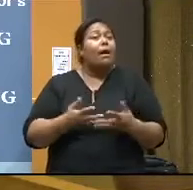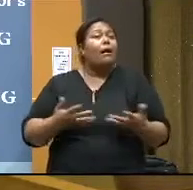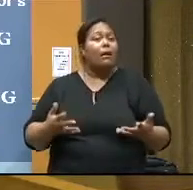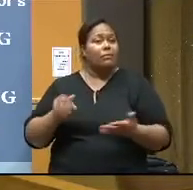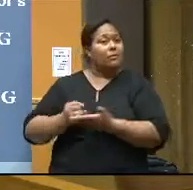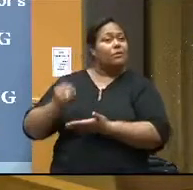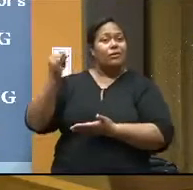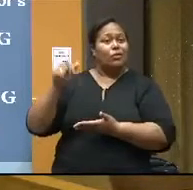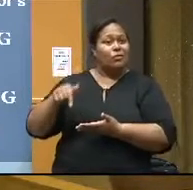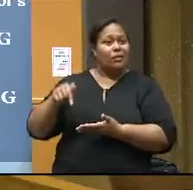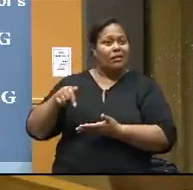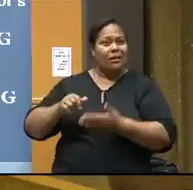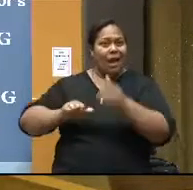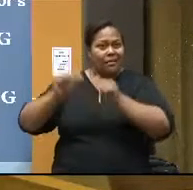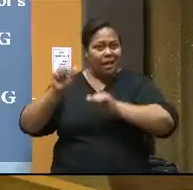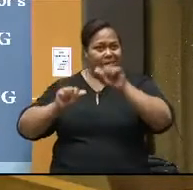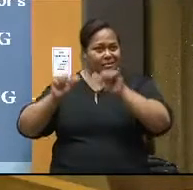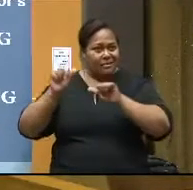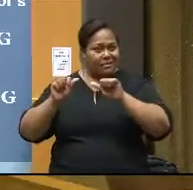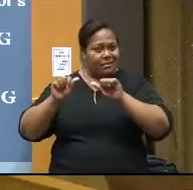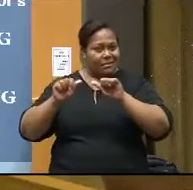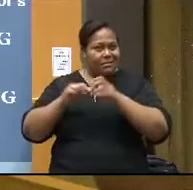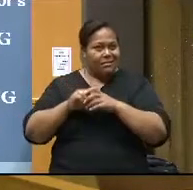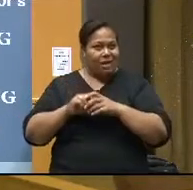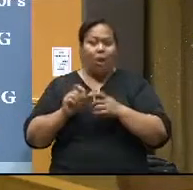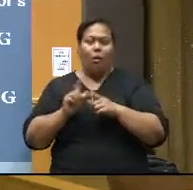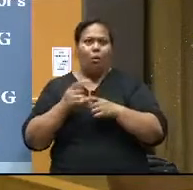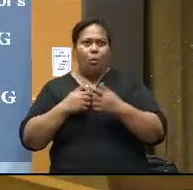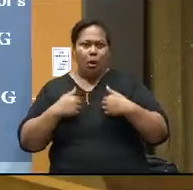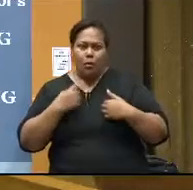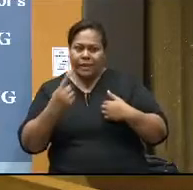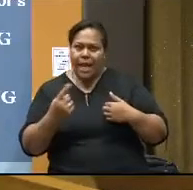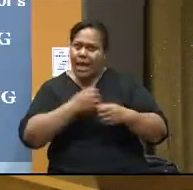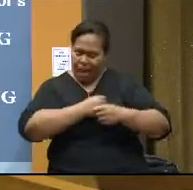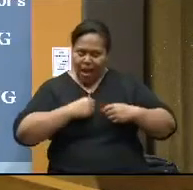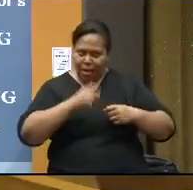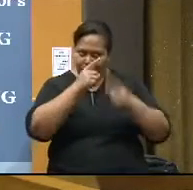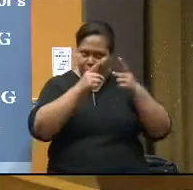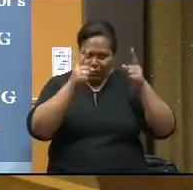then assess that what we say our graduates have